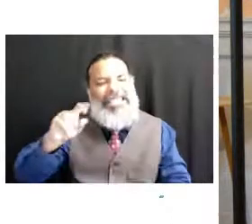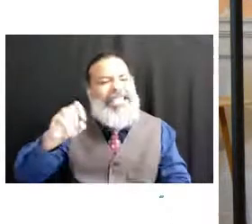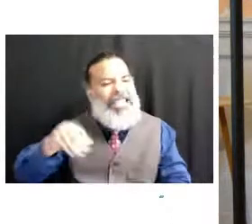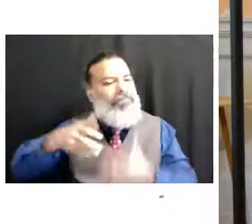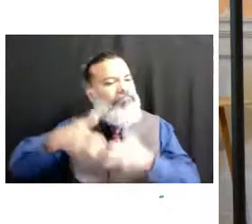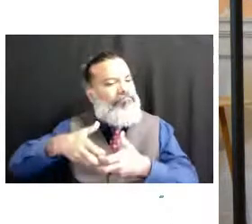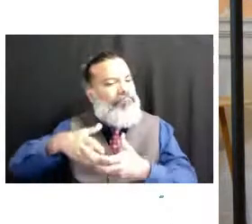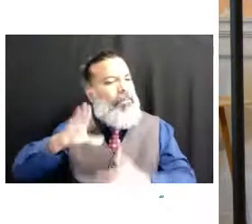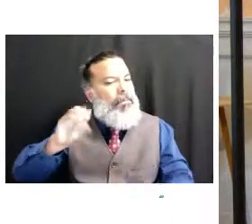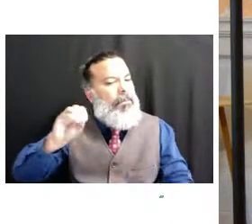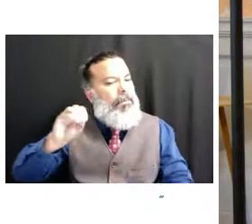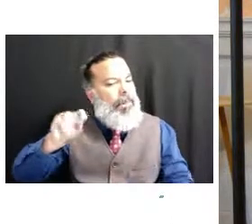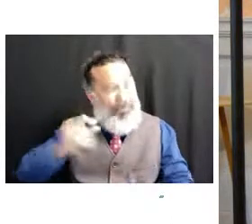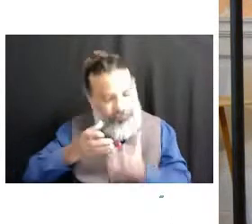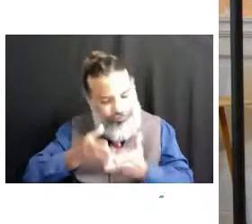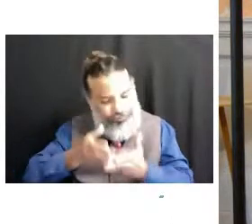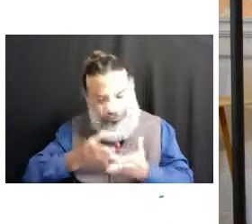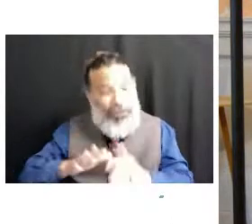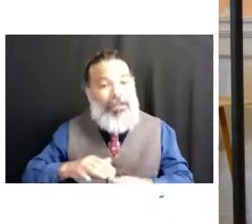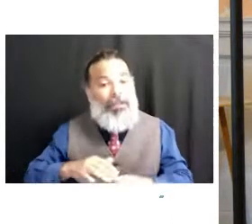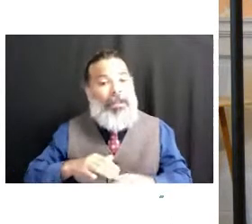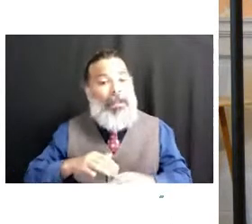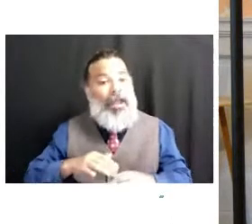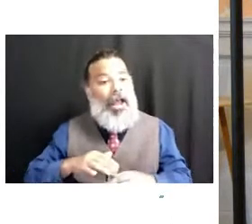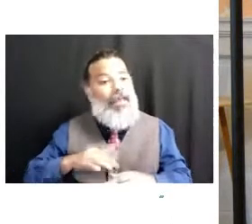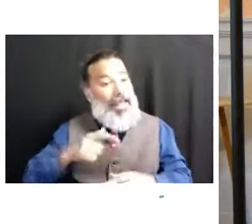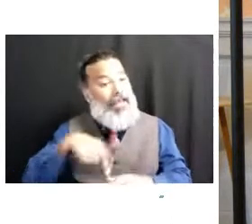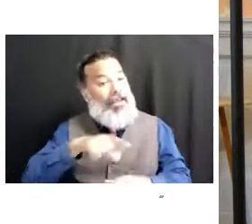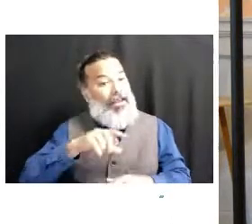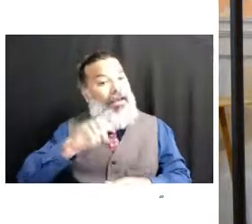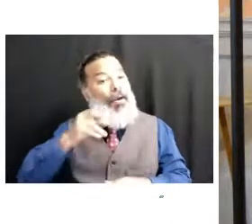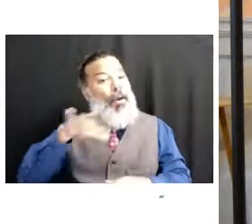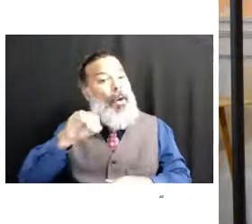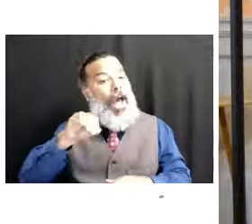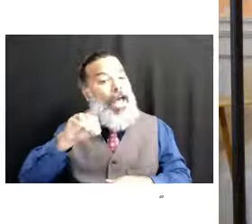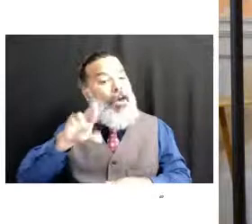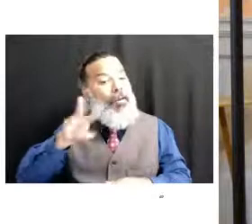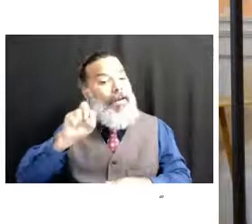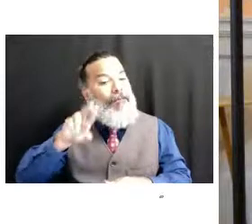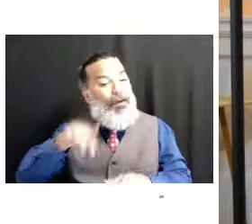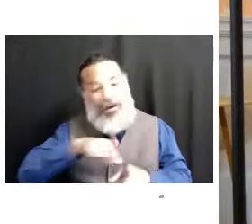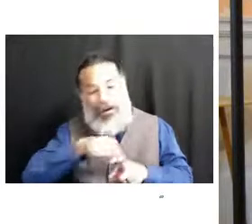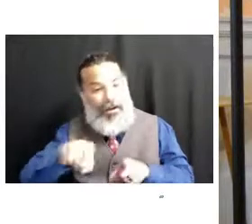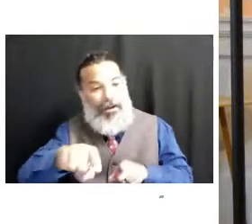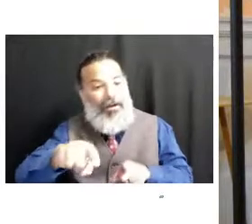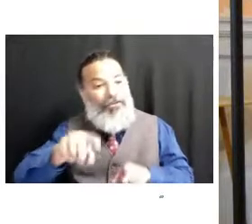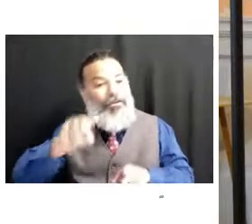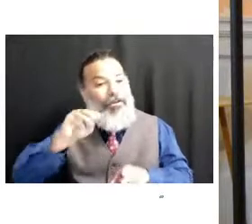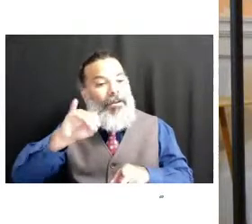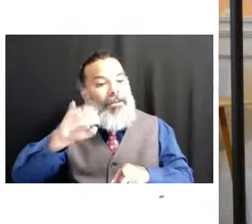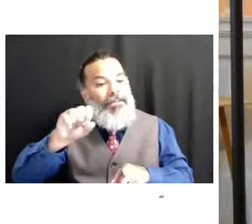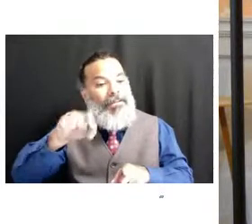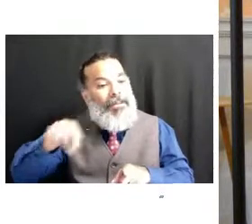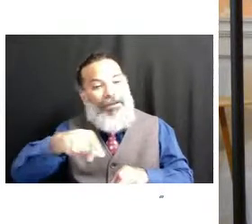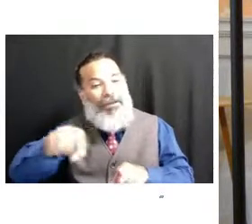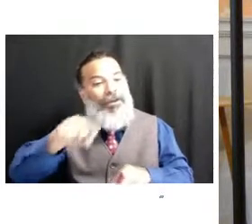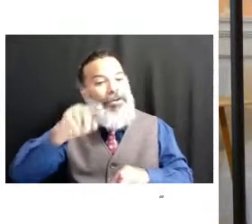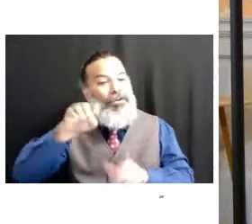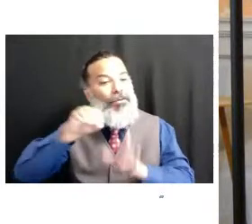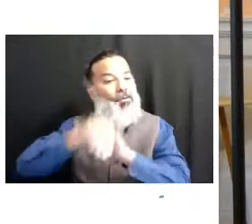boat that will go down the Ohio River, then down the Mississippi to New